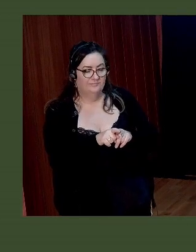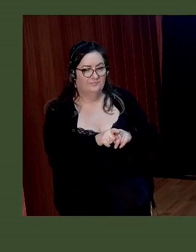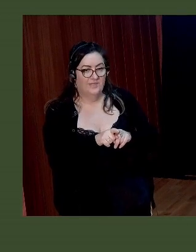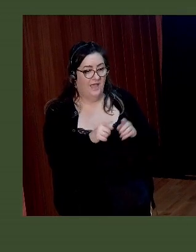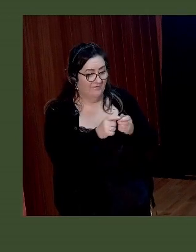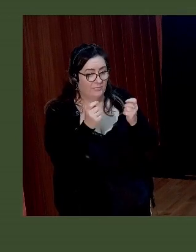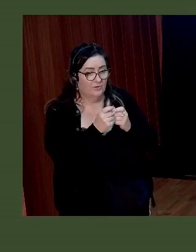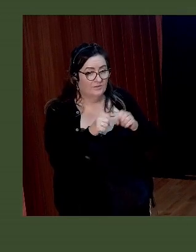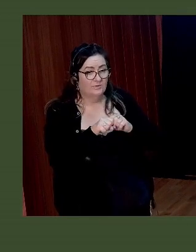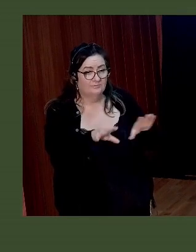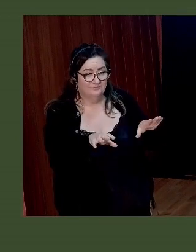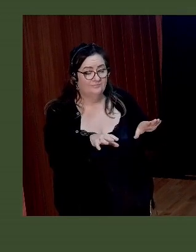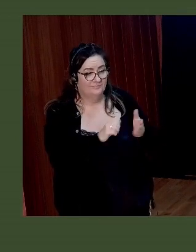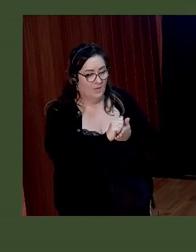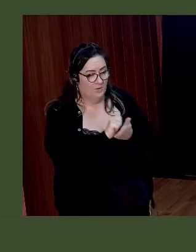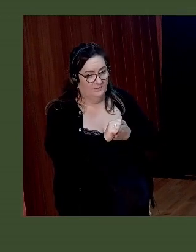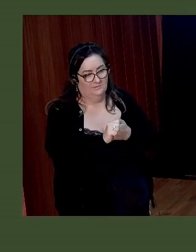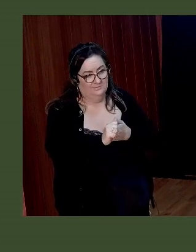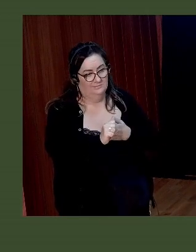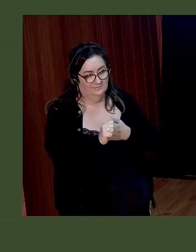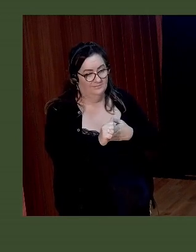Various booklets were issued in Irish